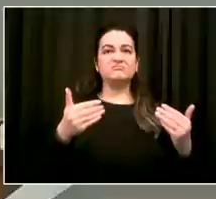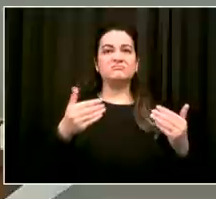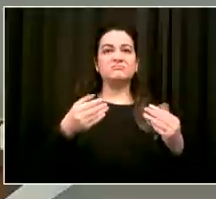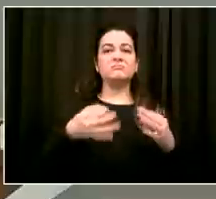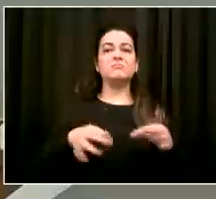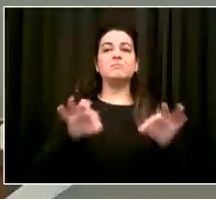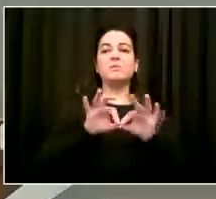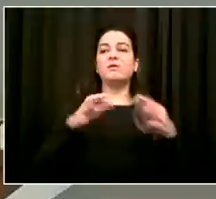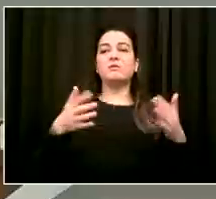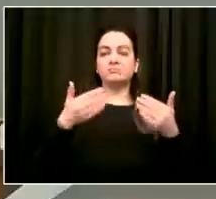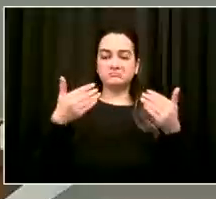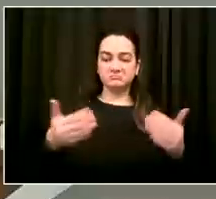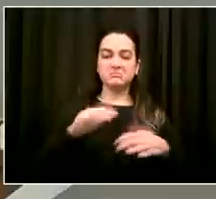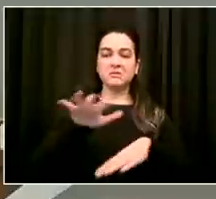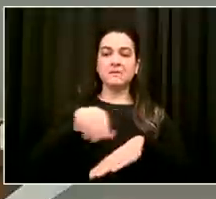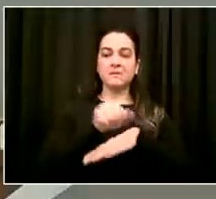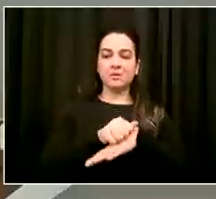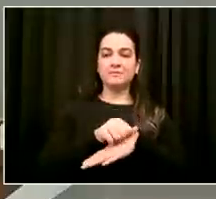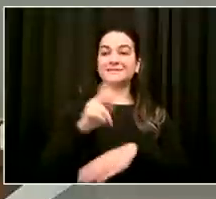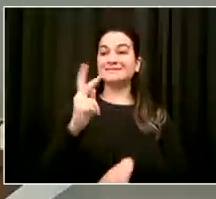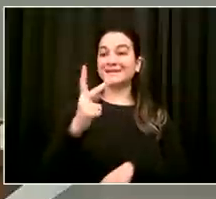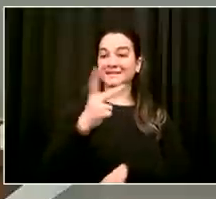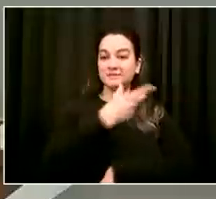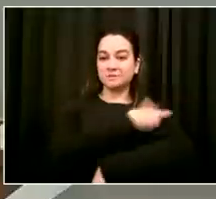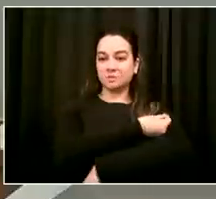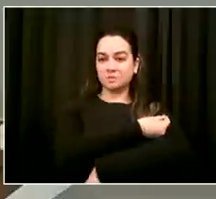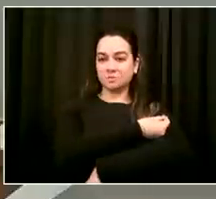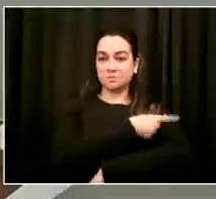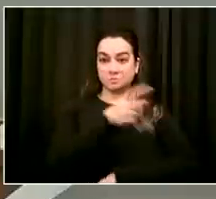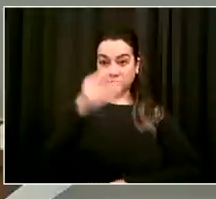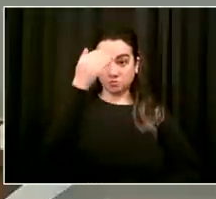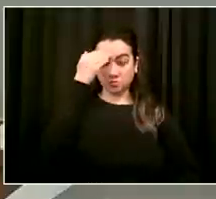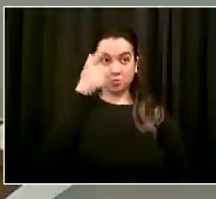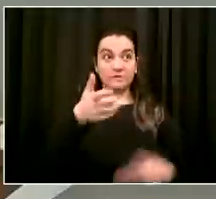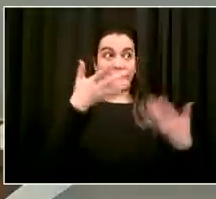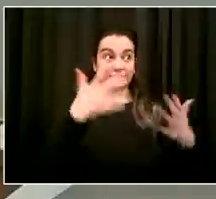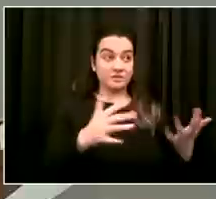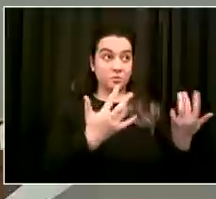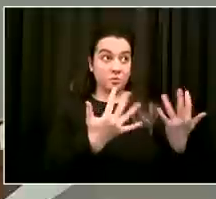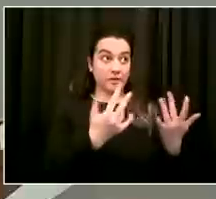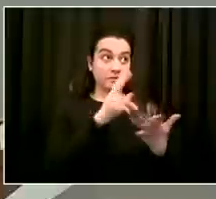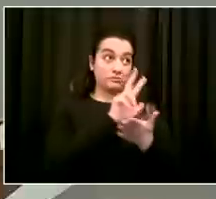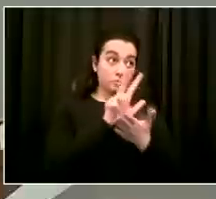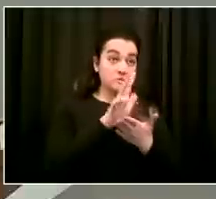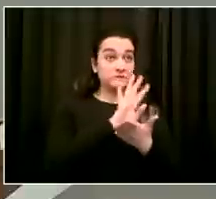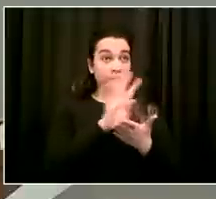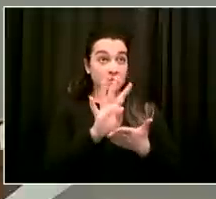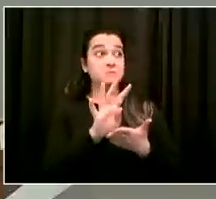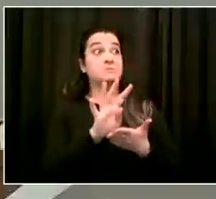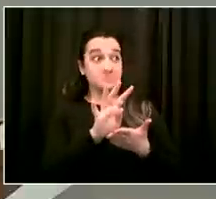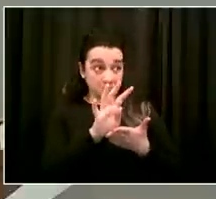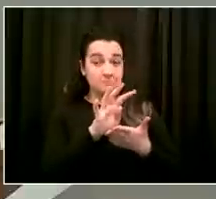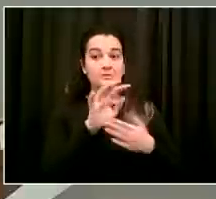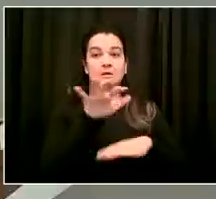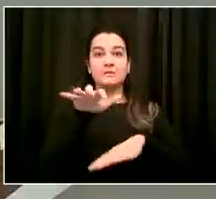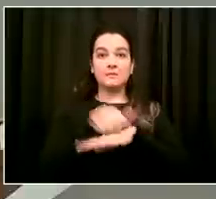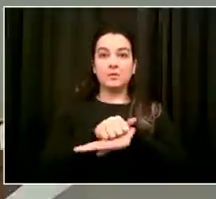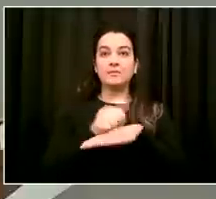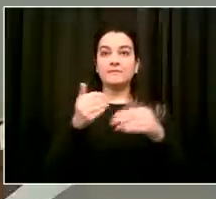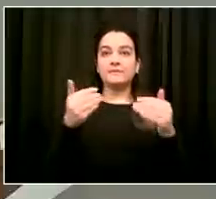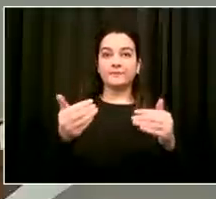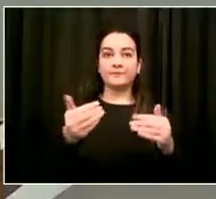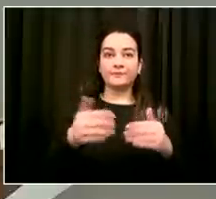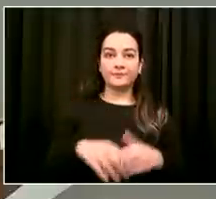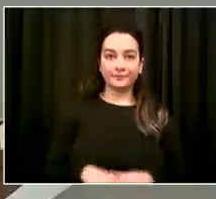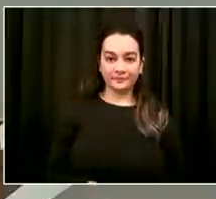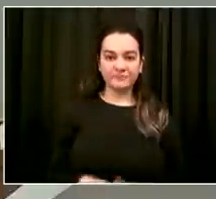the appointment for the second dose before you even get the first dose to make sure it works for you and to make sure that you have a clear plan in place. We're